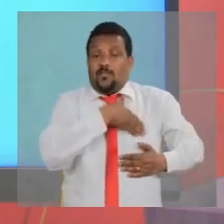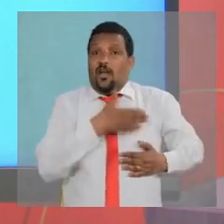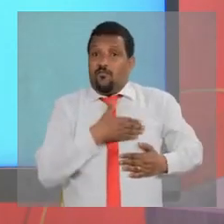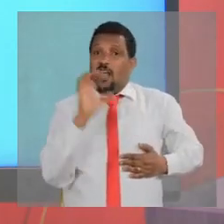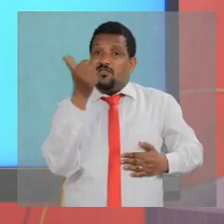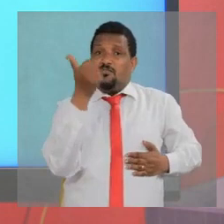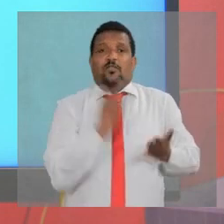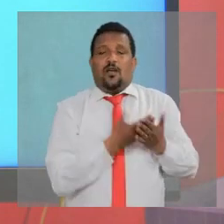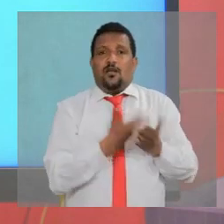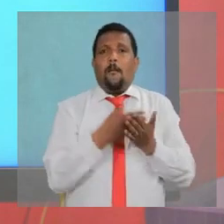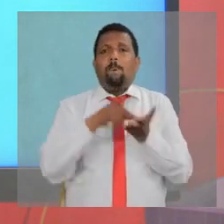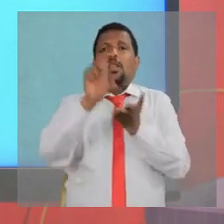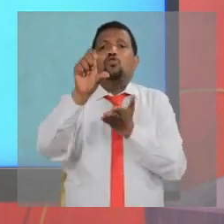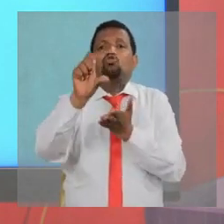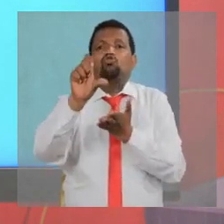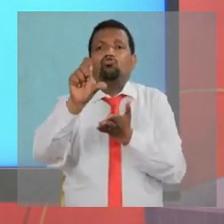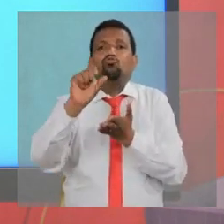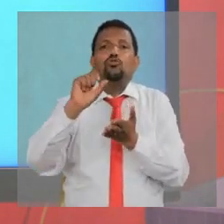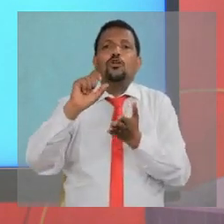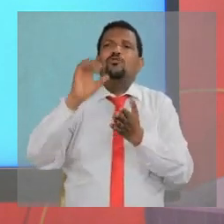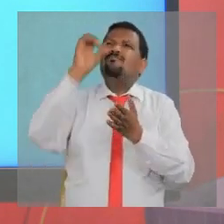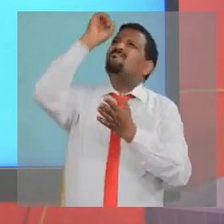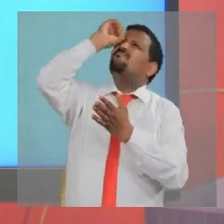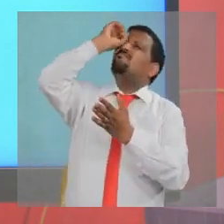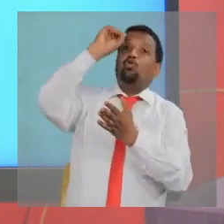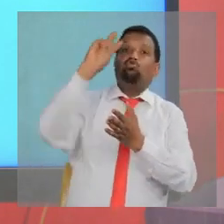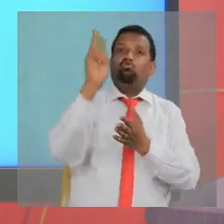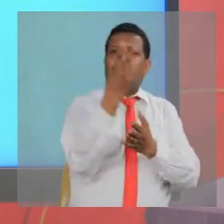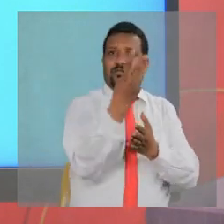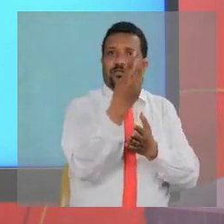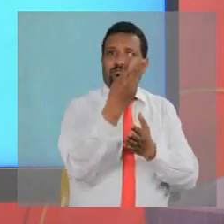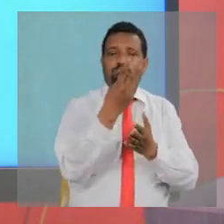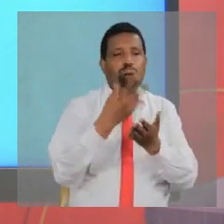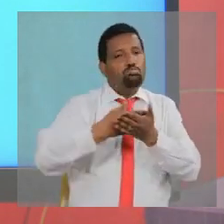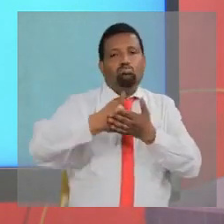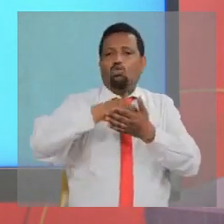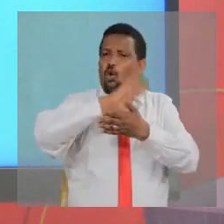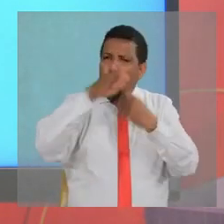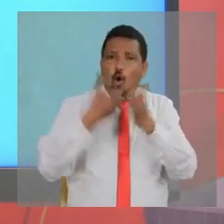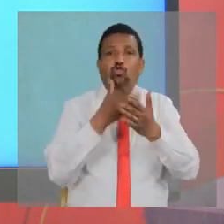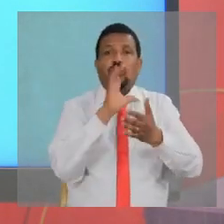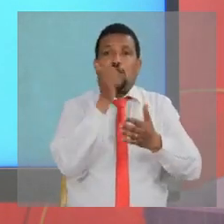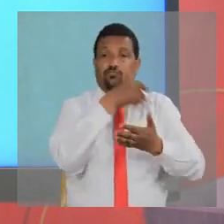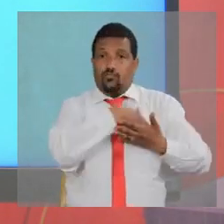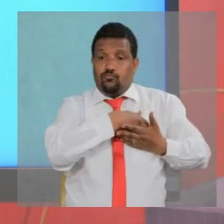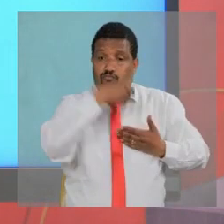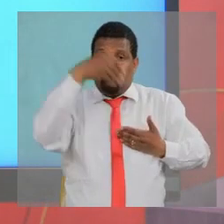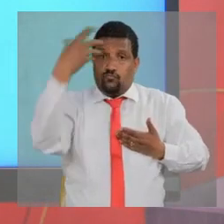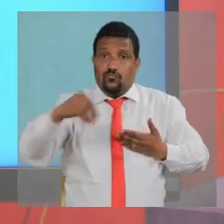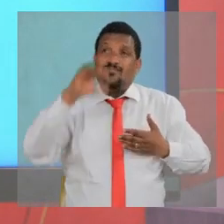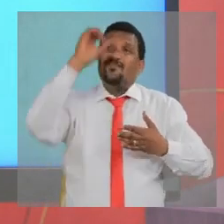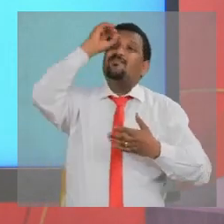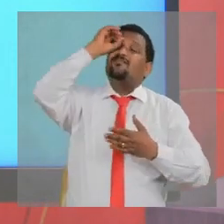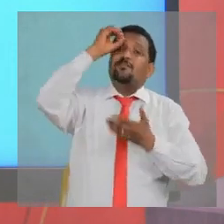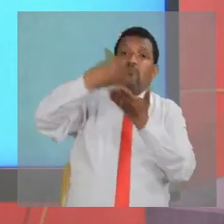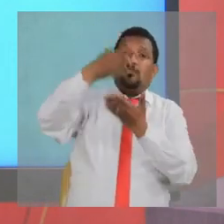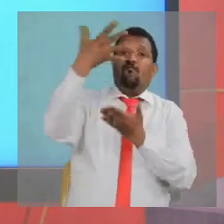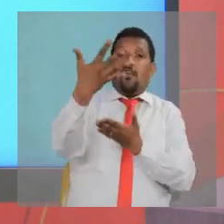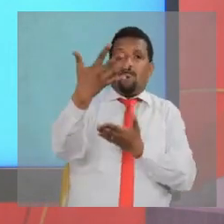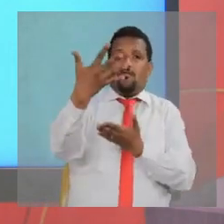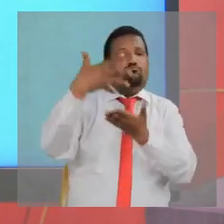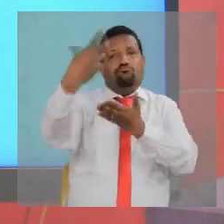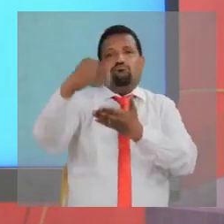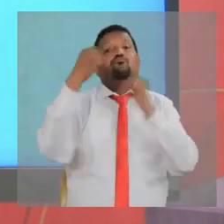and if the price of an egg is $2, if you spend the whole timber for the purchase of egg, you can buy 5